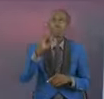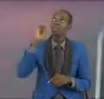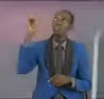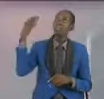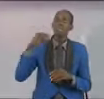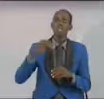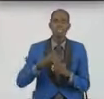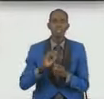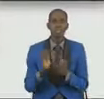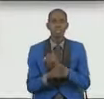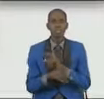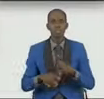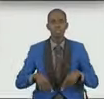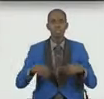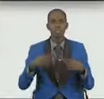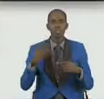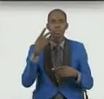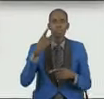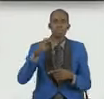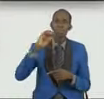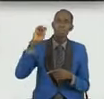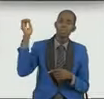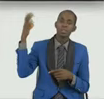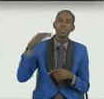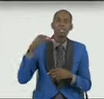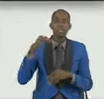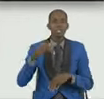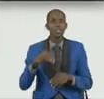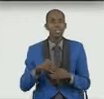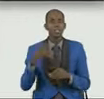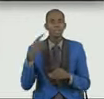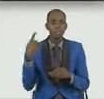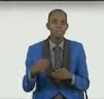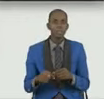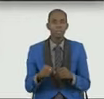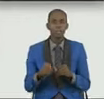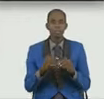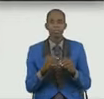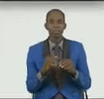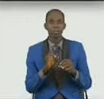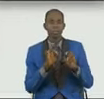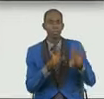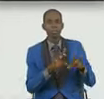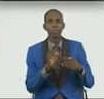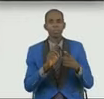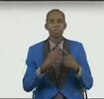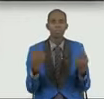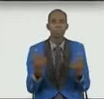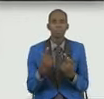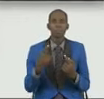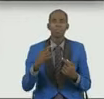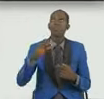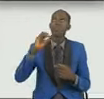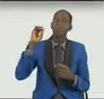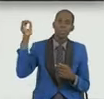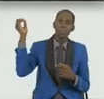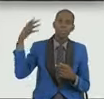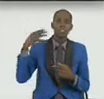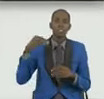the grace in the hatred of sin. We can see the grace in the love for